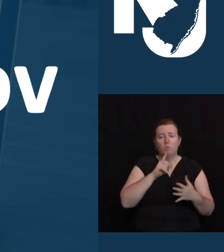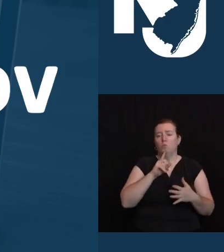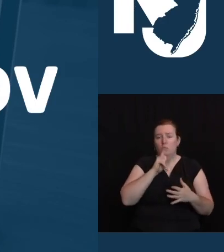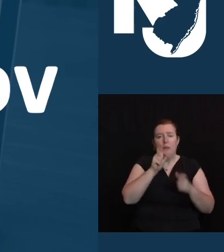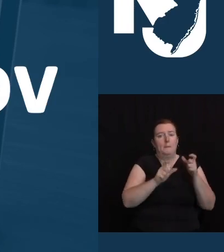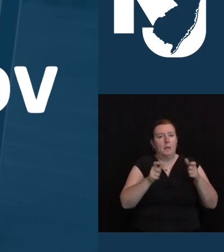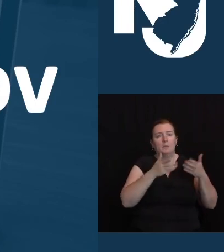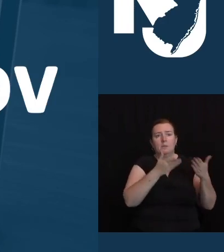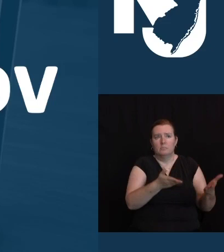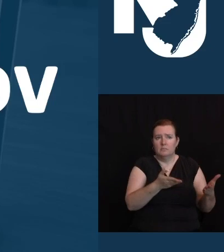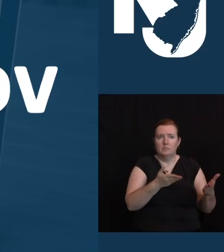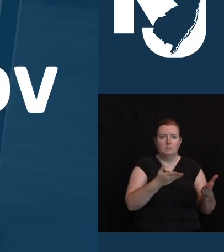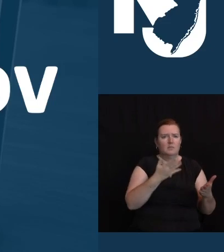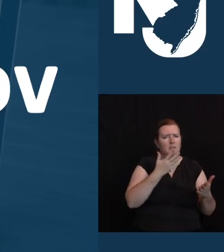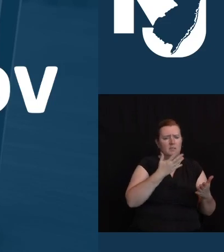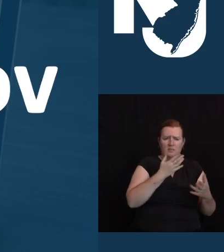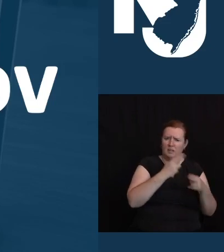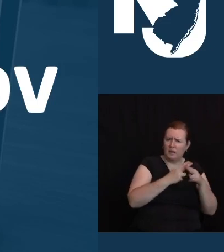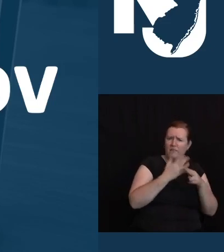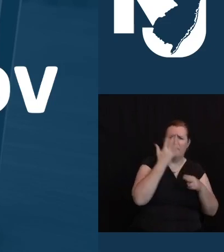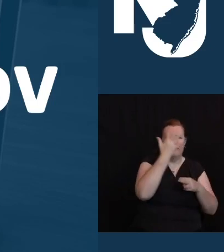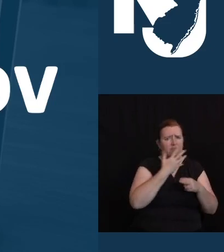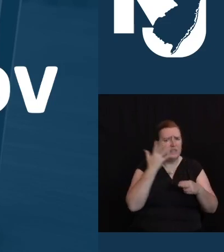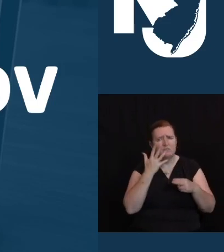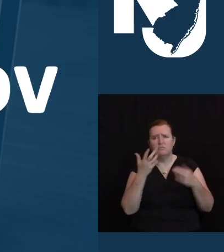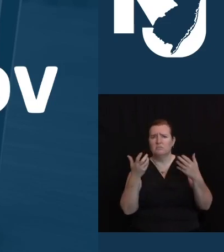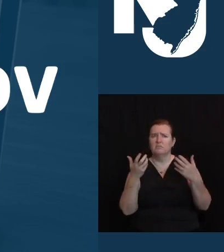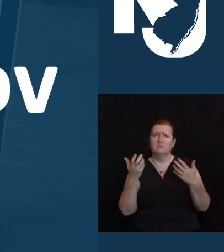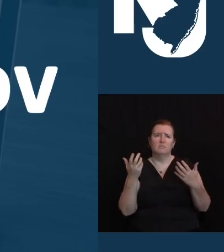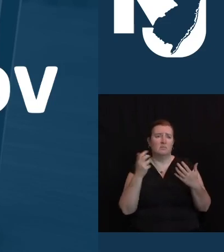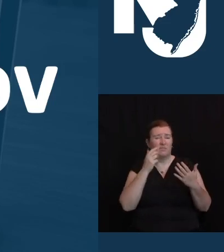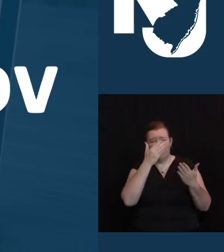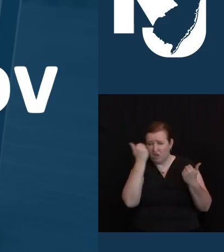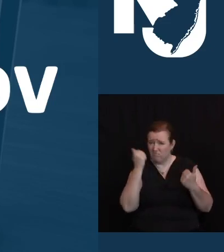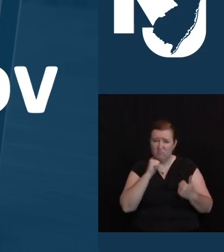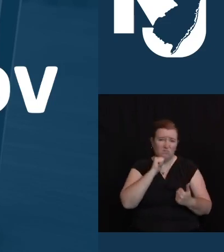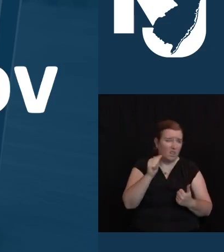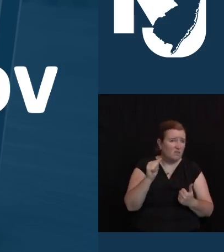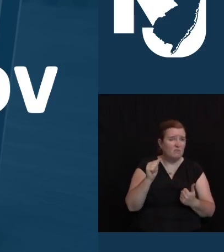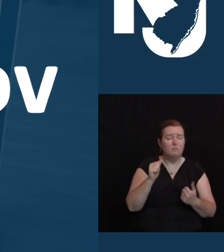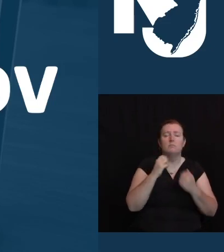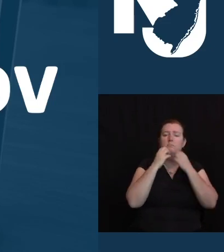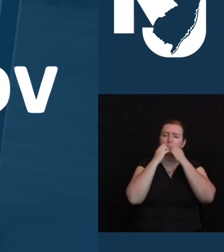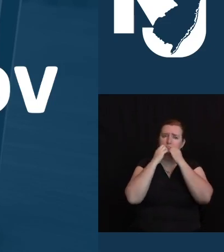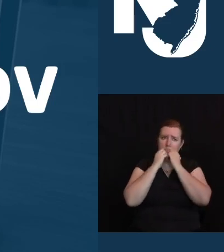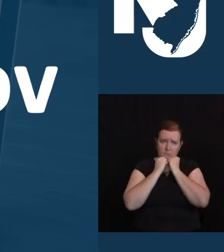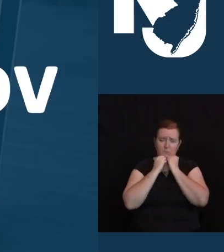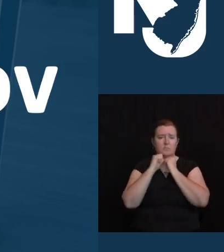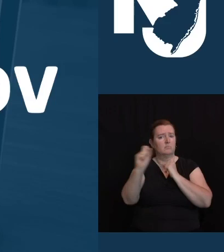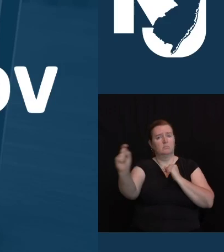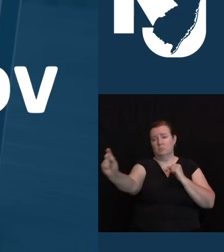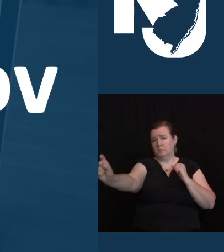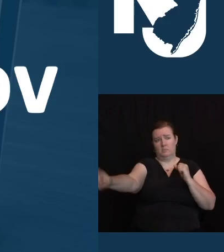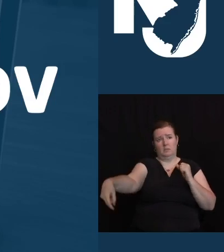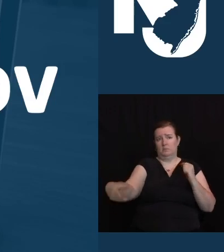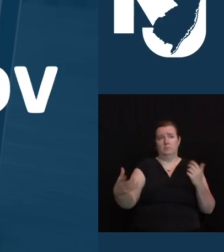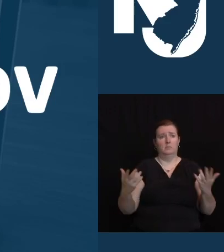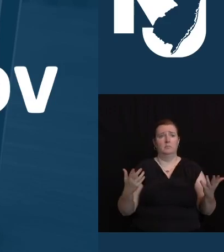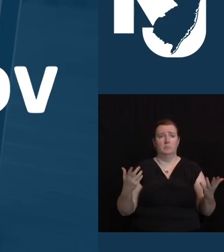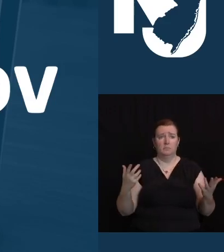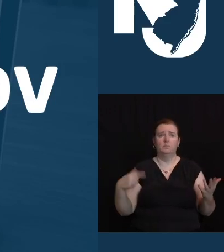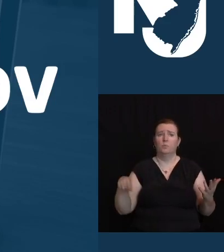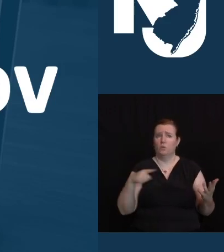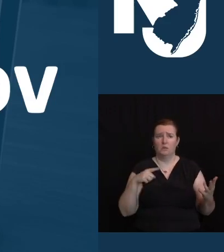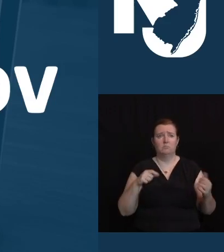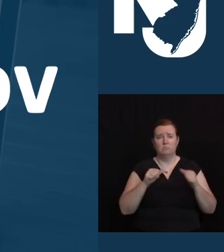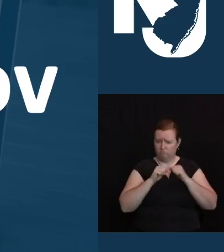so much to so many. They must never be just a number. For them, we will continue to fight this virus and to save